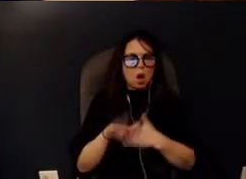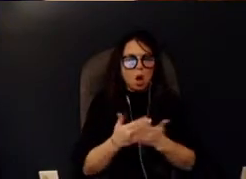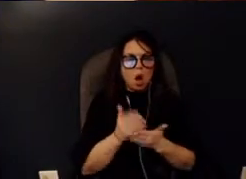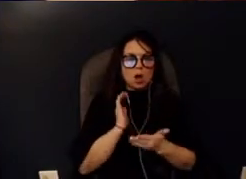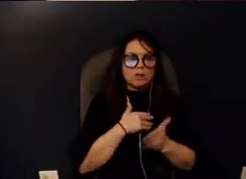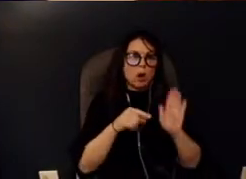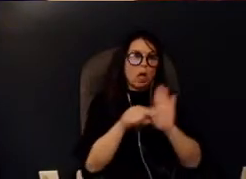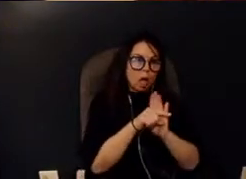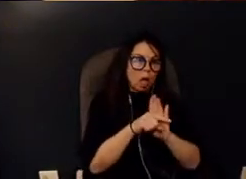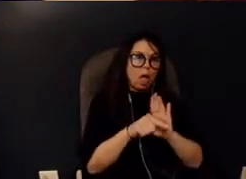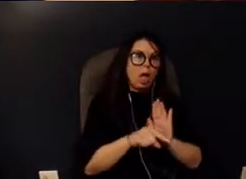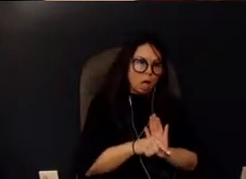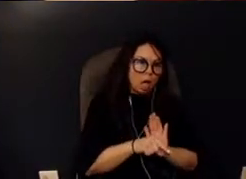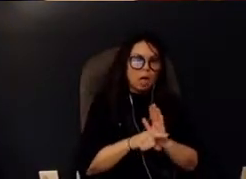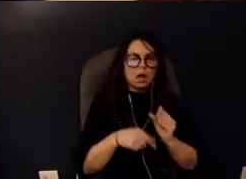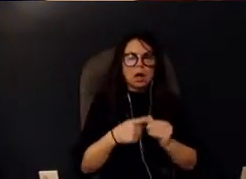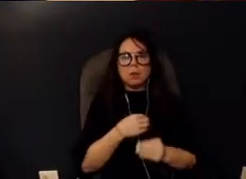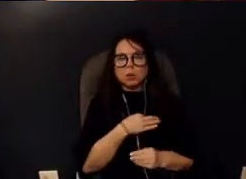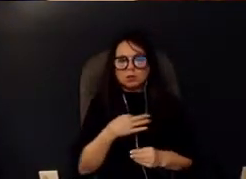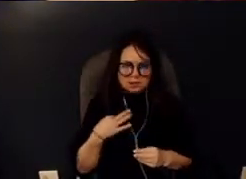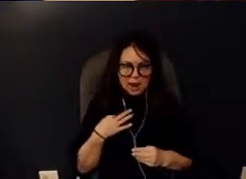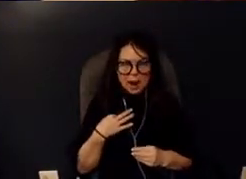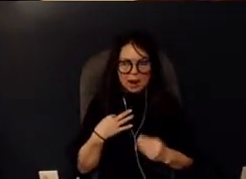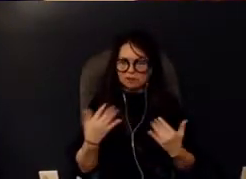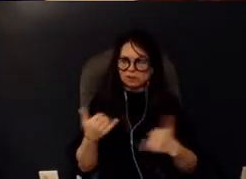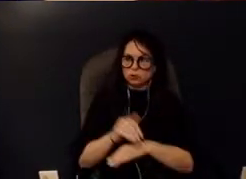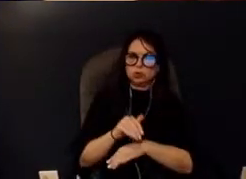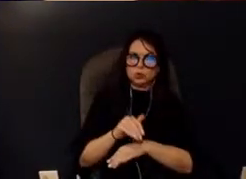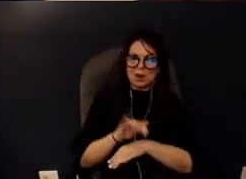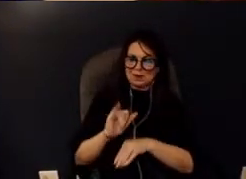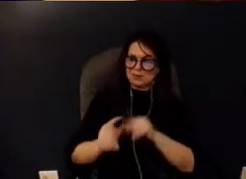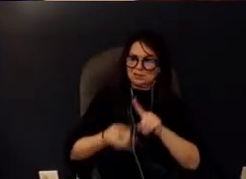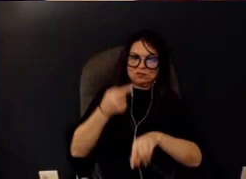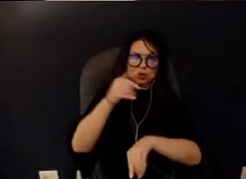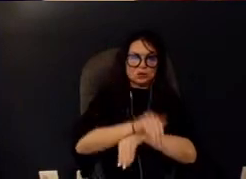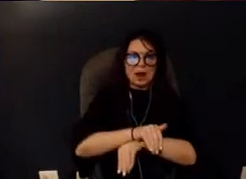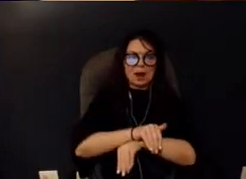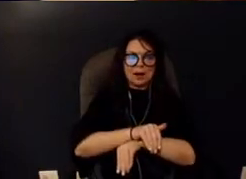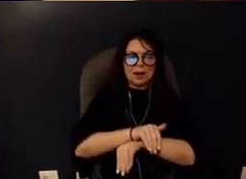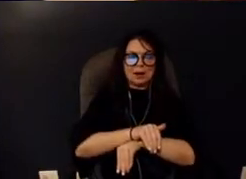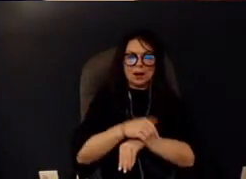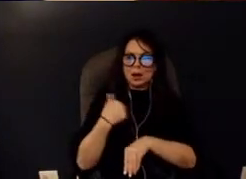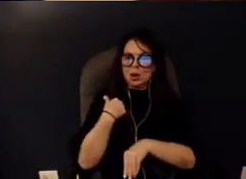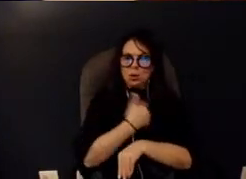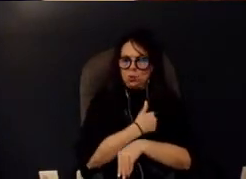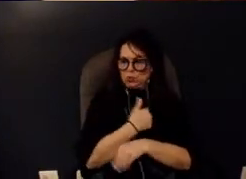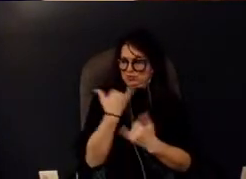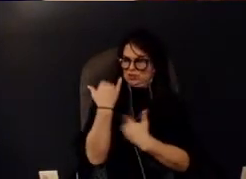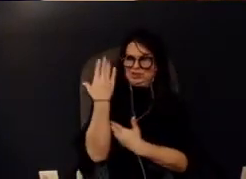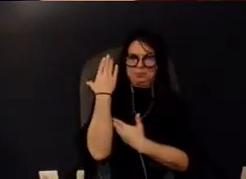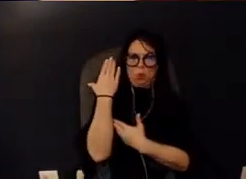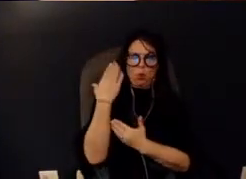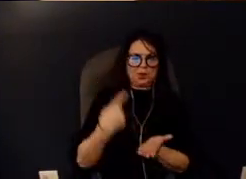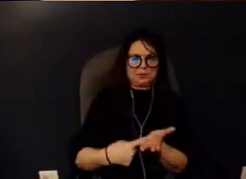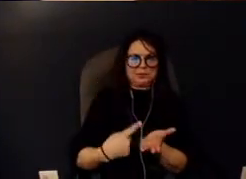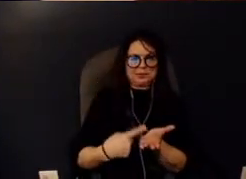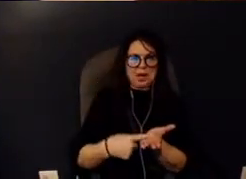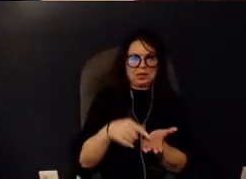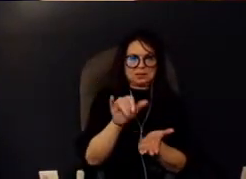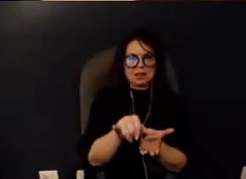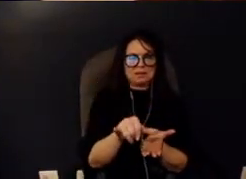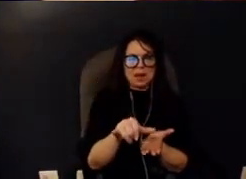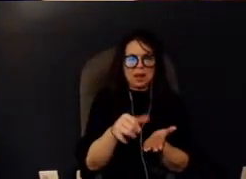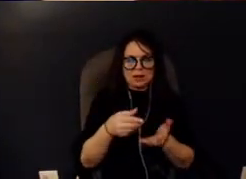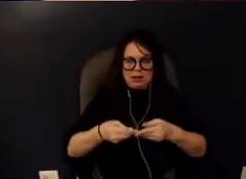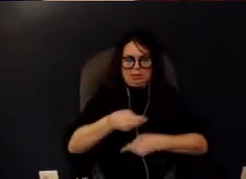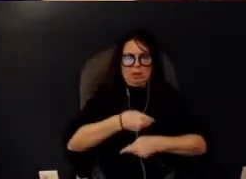level, tonight is the first night. And again, we were talking about this just this morning. The budget chair was a part of those meetings.